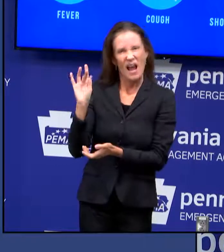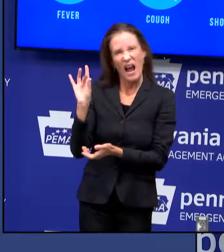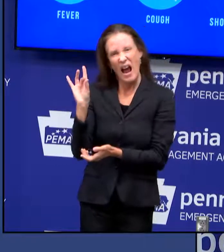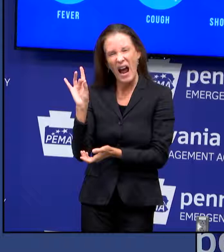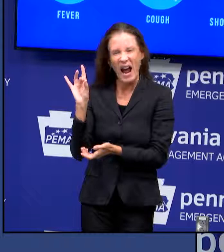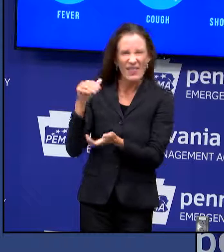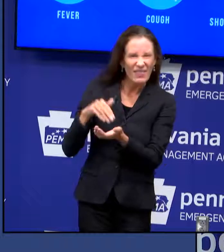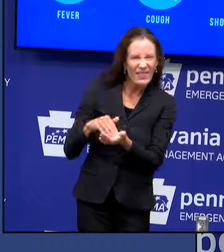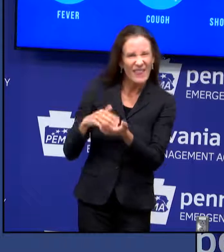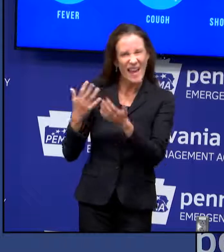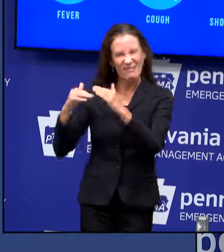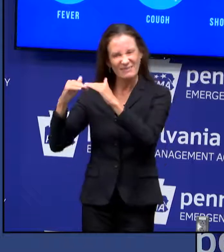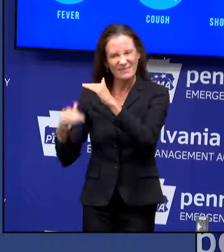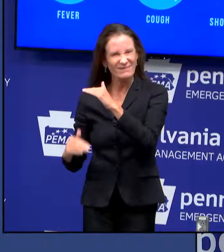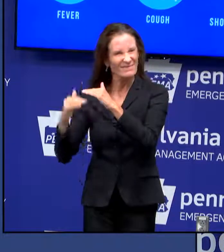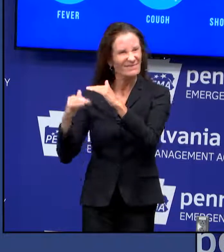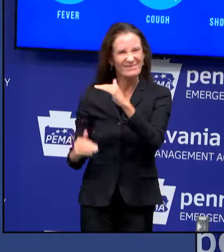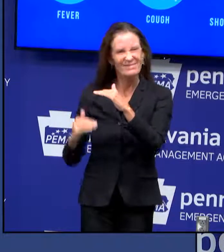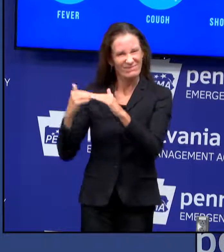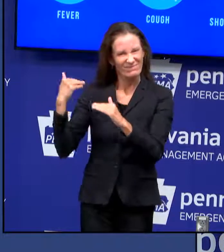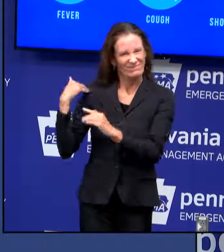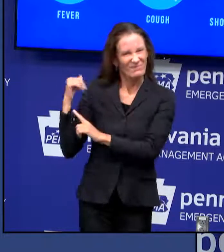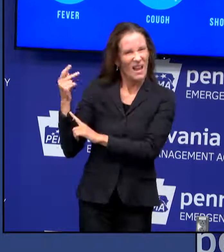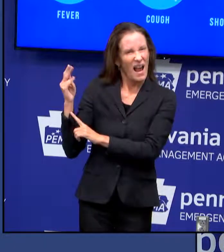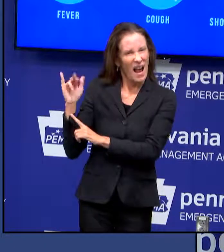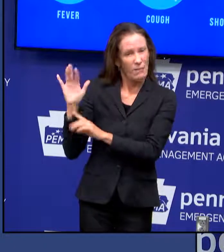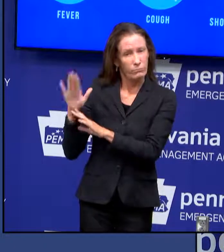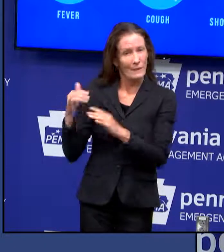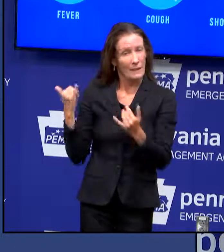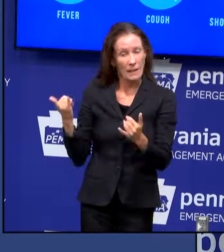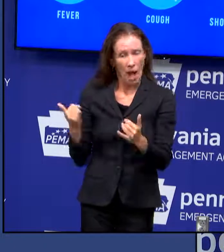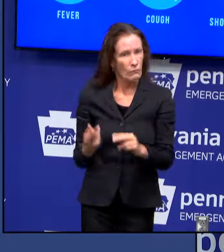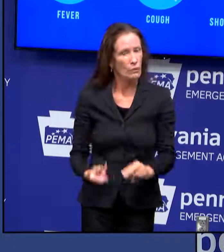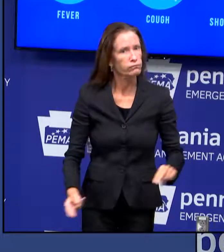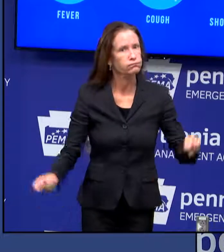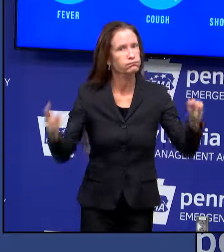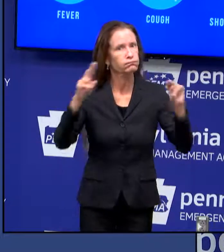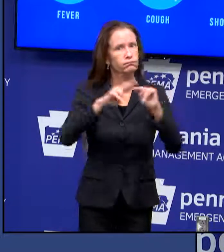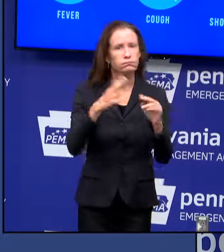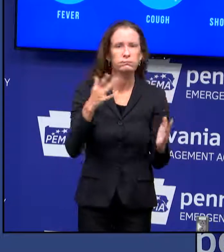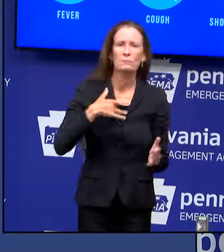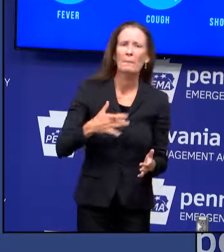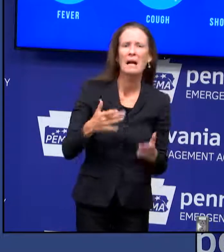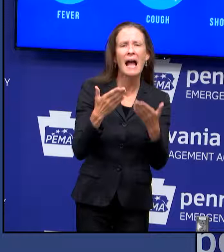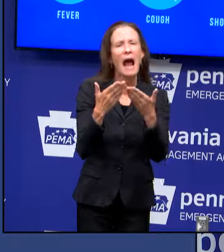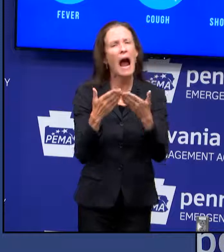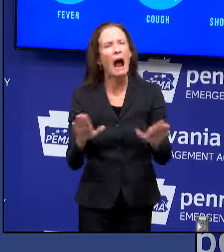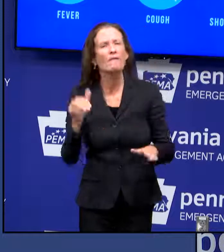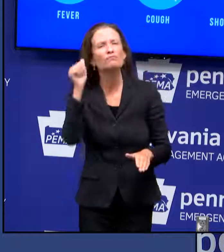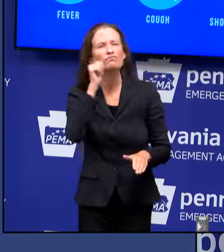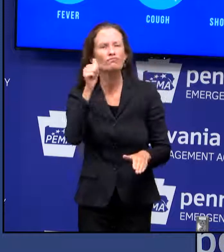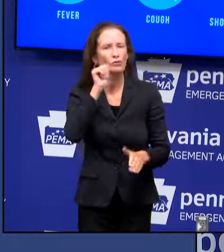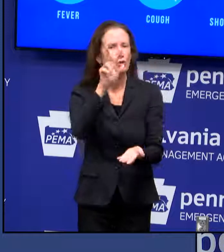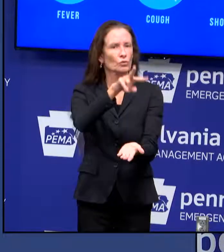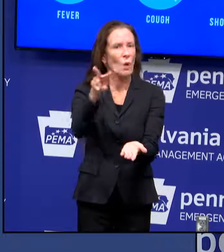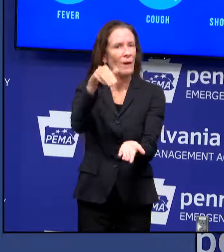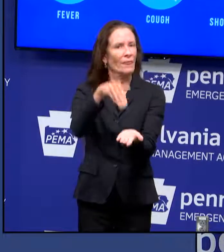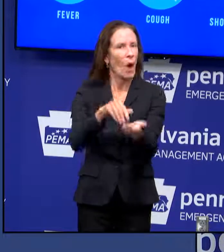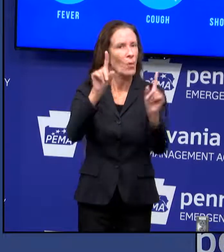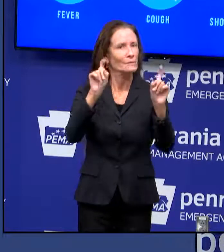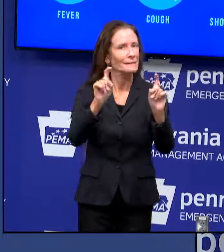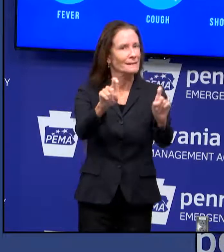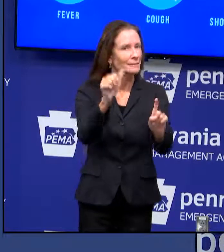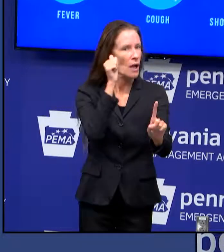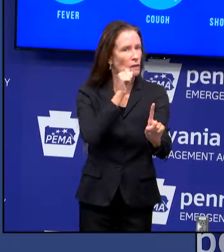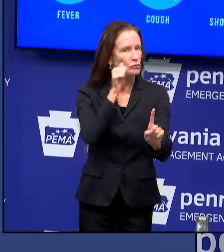per day. That was back in April. We're now averaging around 22,000 tests daily, and